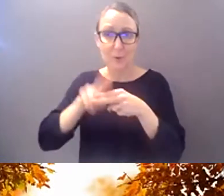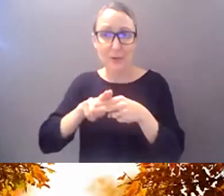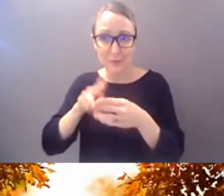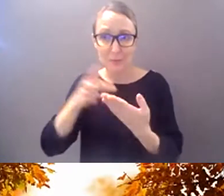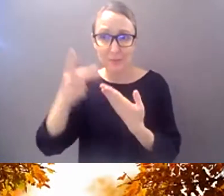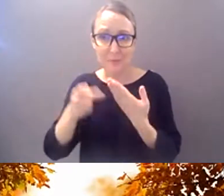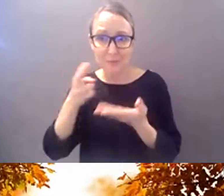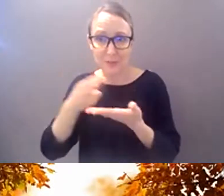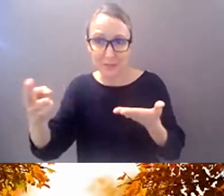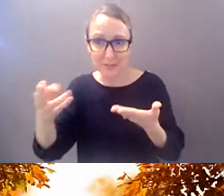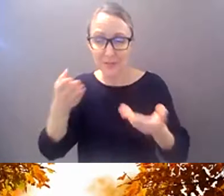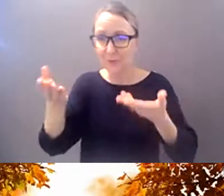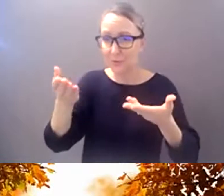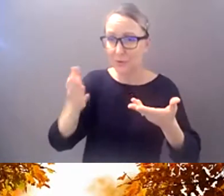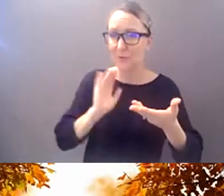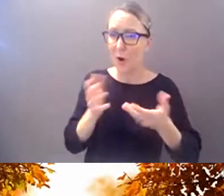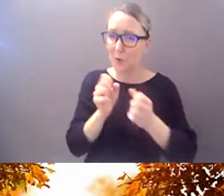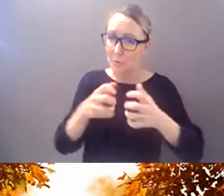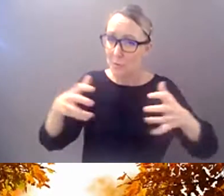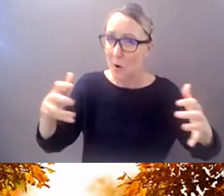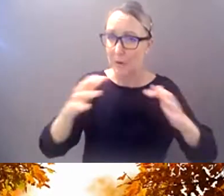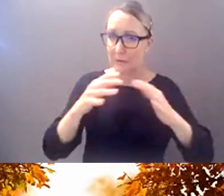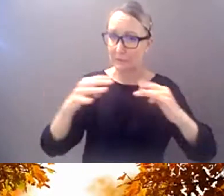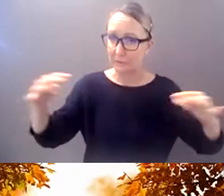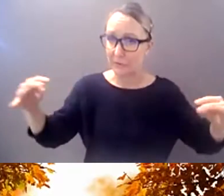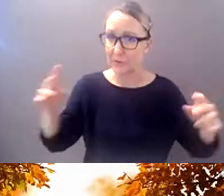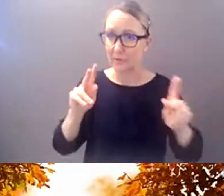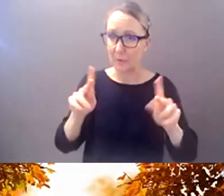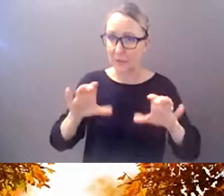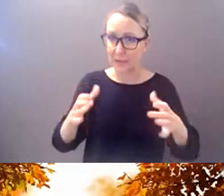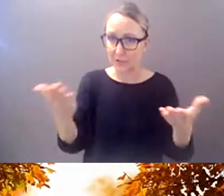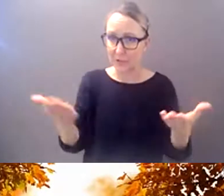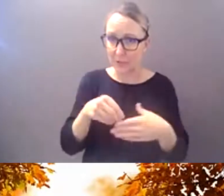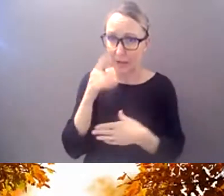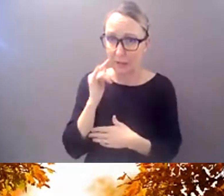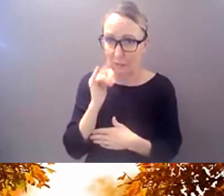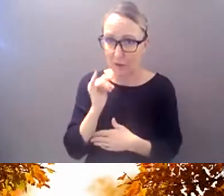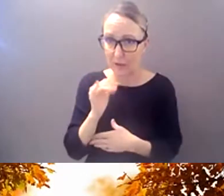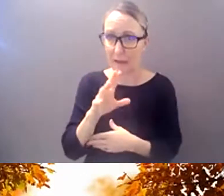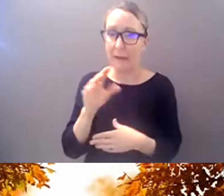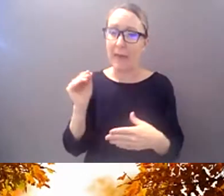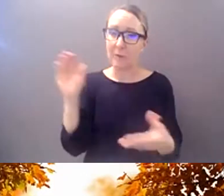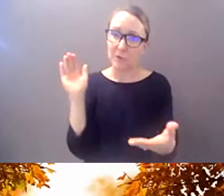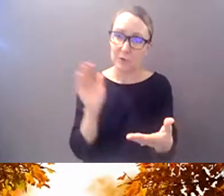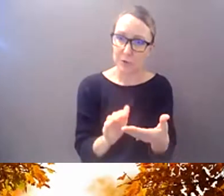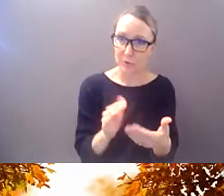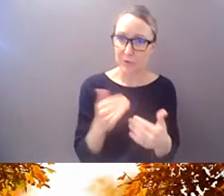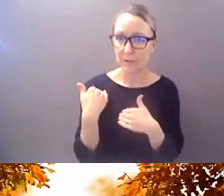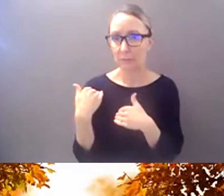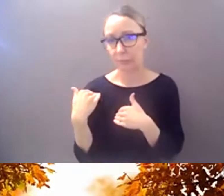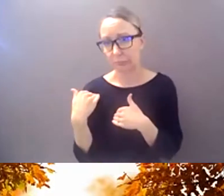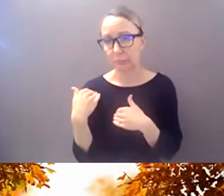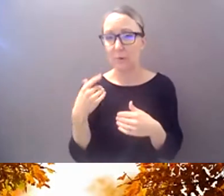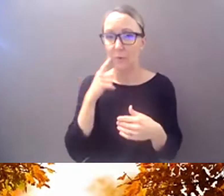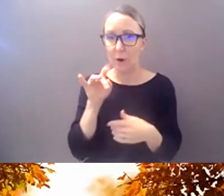to serve the growing and diversifying California population and cut the administrative burden associated with our programs,